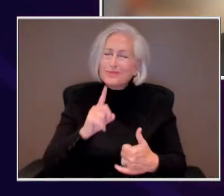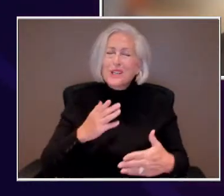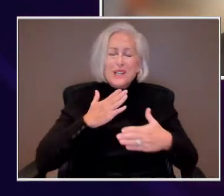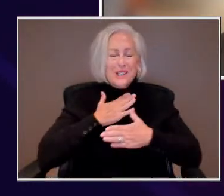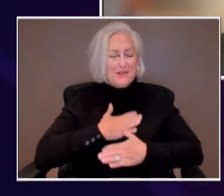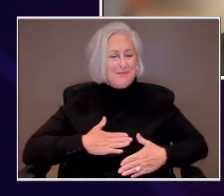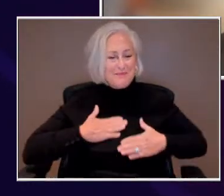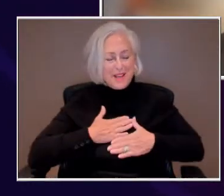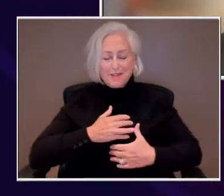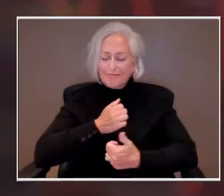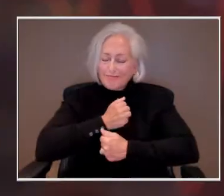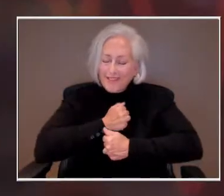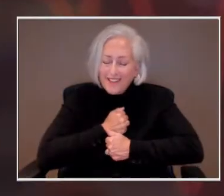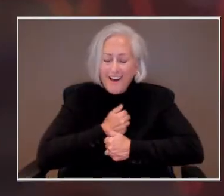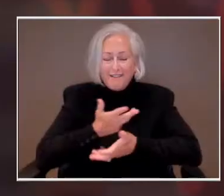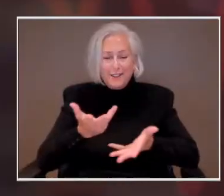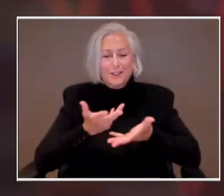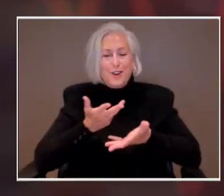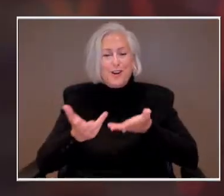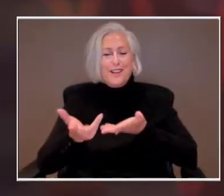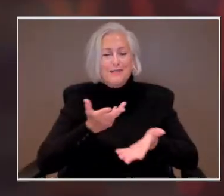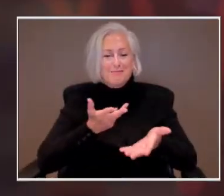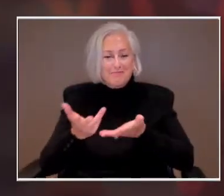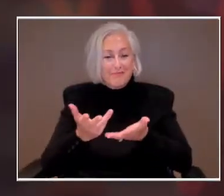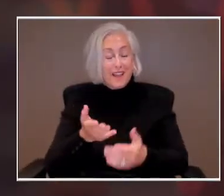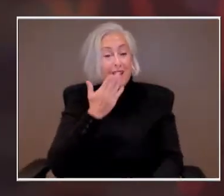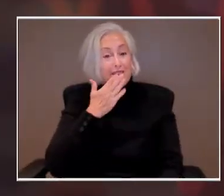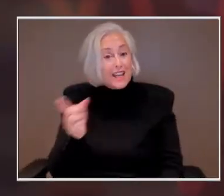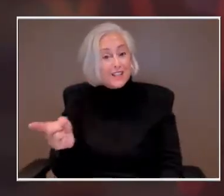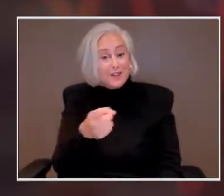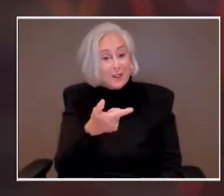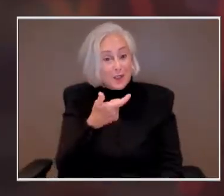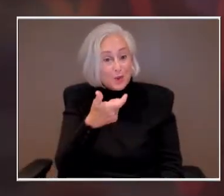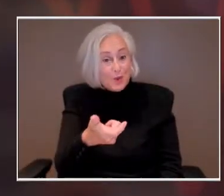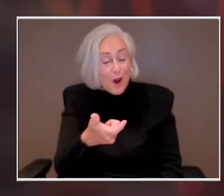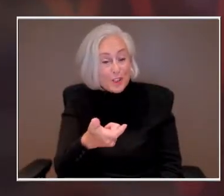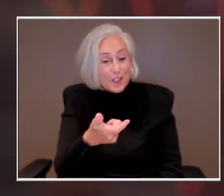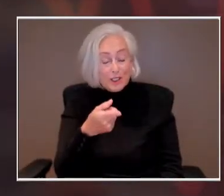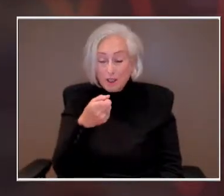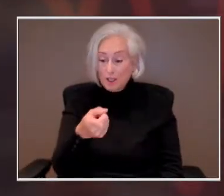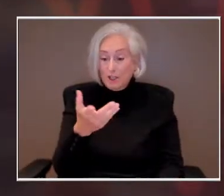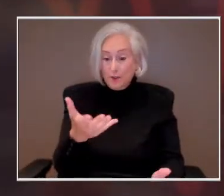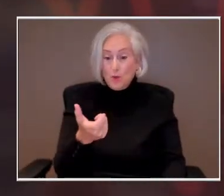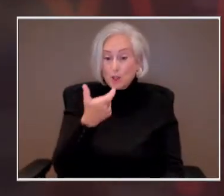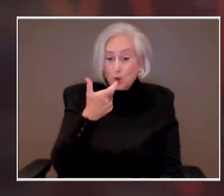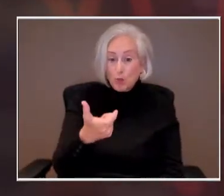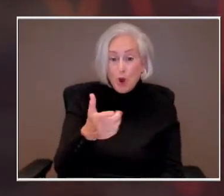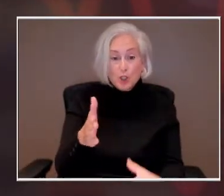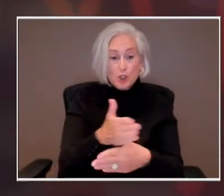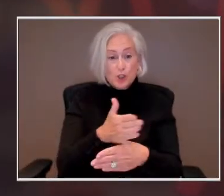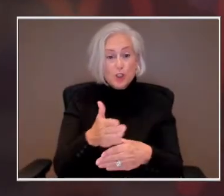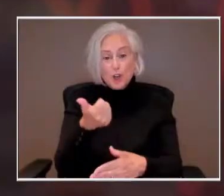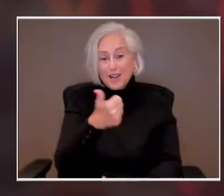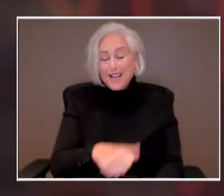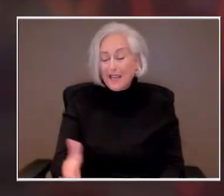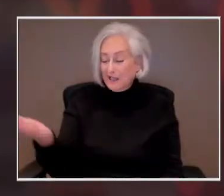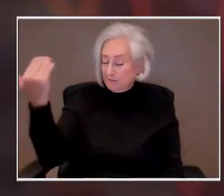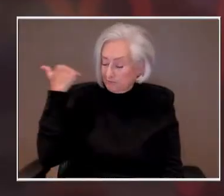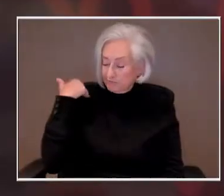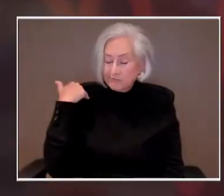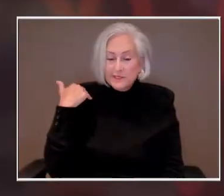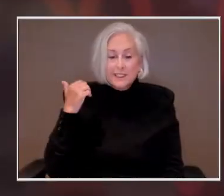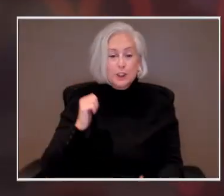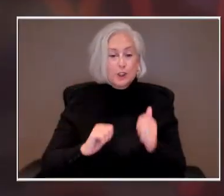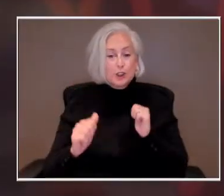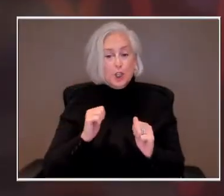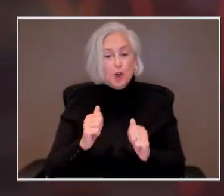discussion. And thank you to our viewers for joining the conversation. If you'd like to watch or share any one of our past episodes, just scan the QR code